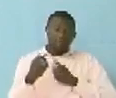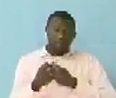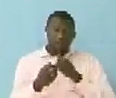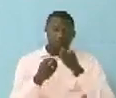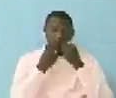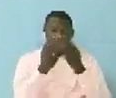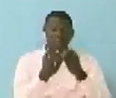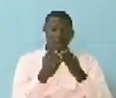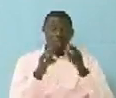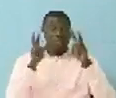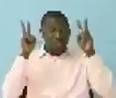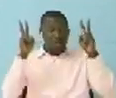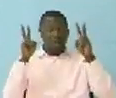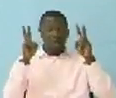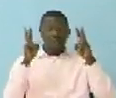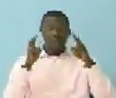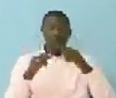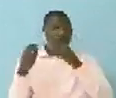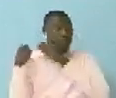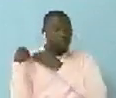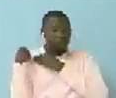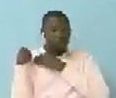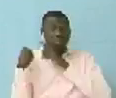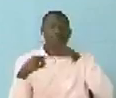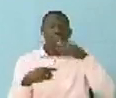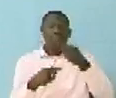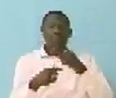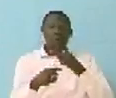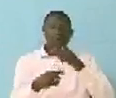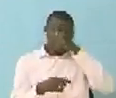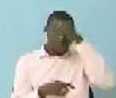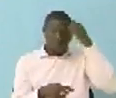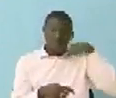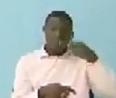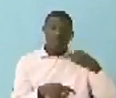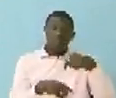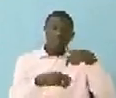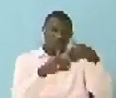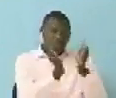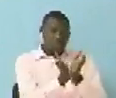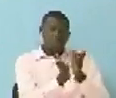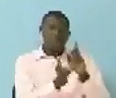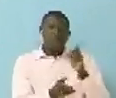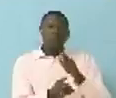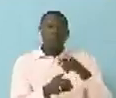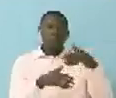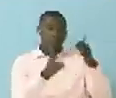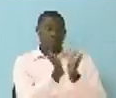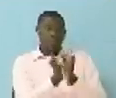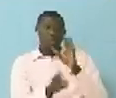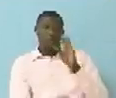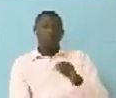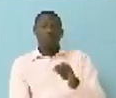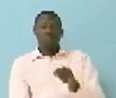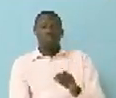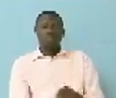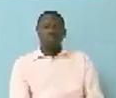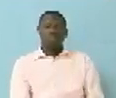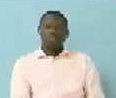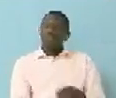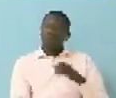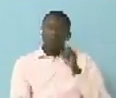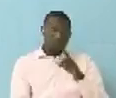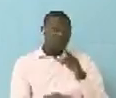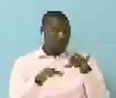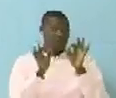that Yaya Jammeh was ultimately responsible for the work of the panel, what the panel did. Okay, take it from there. No, take it